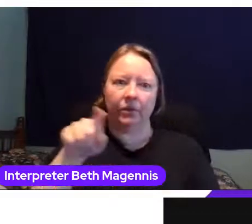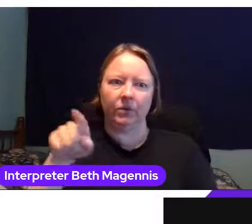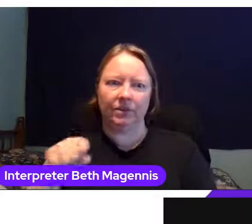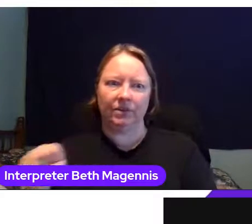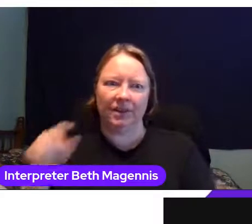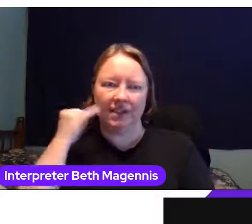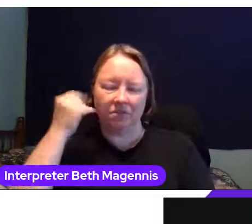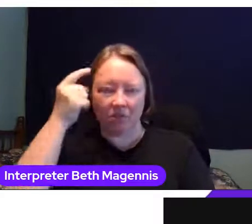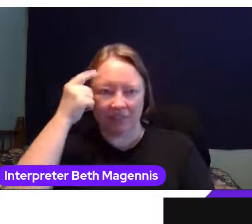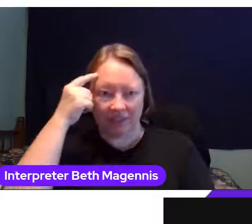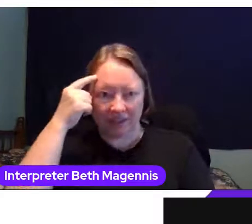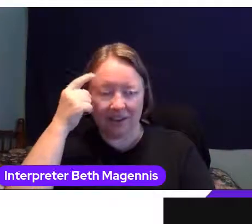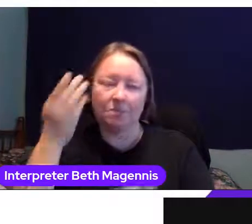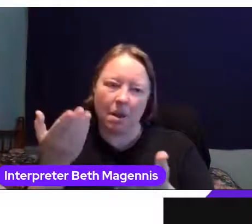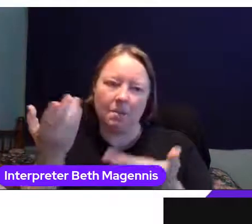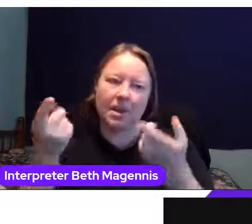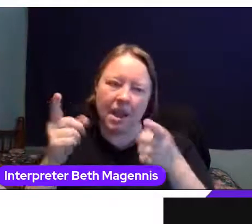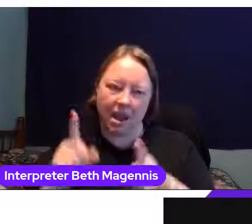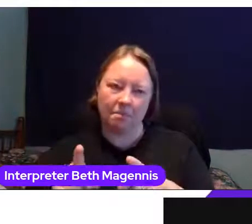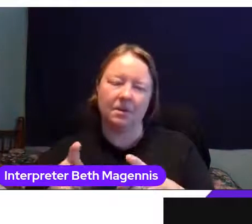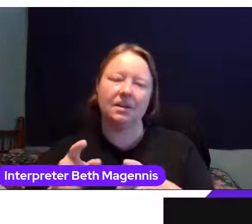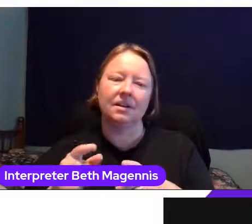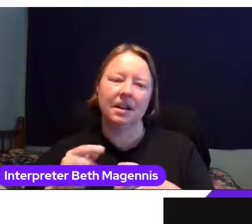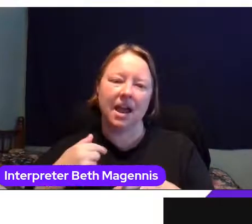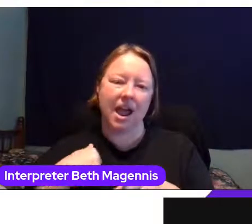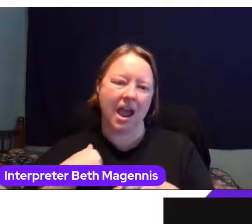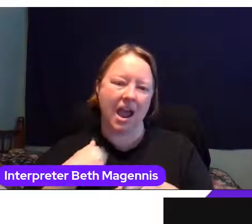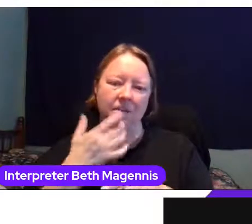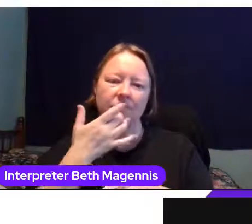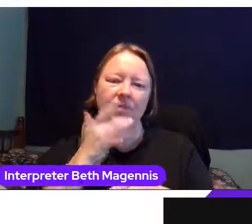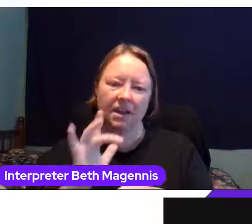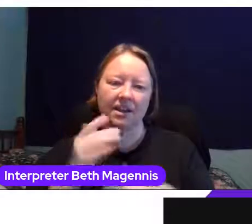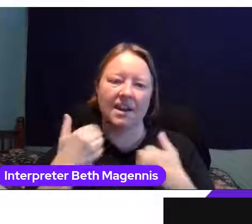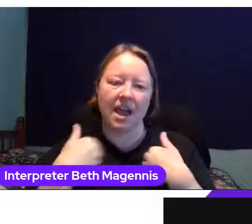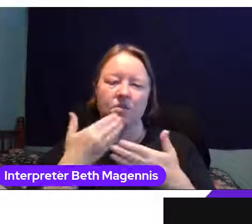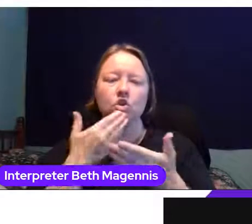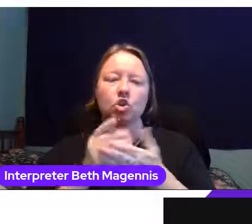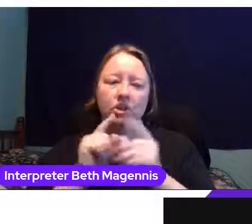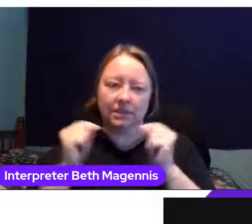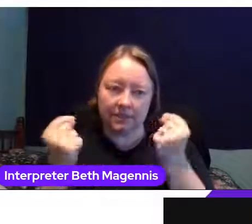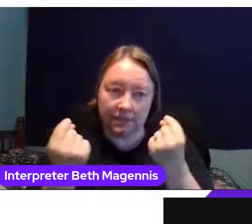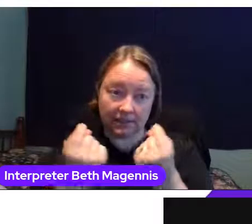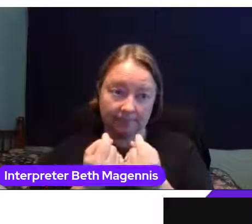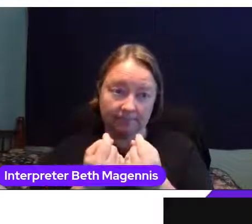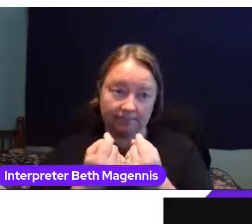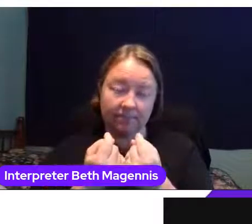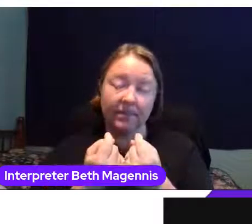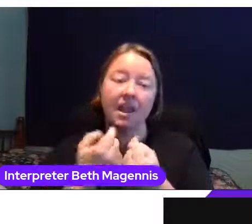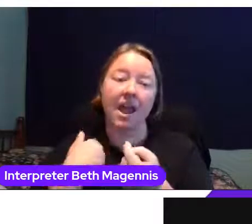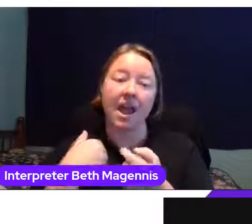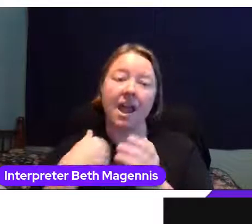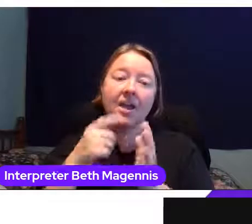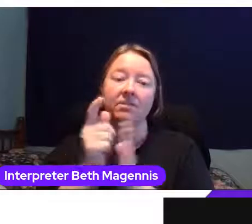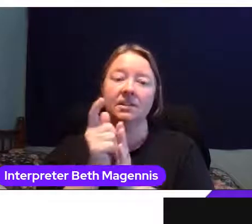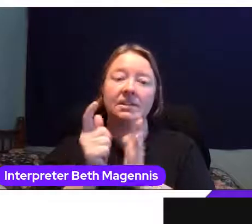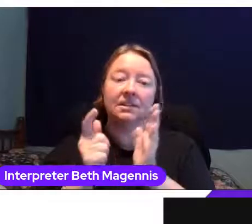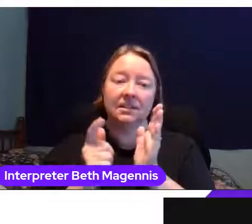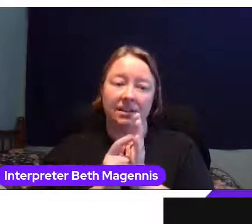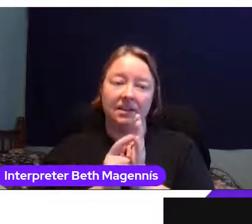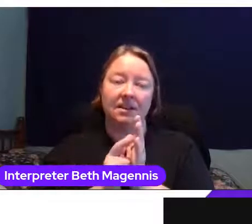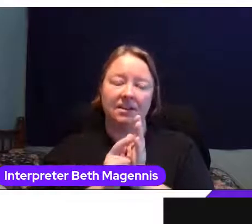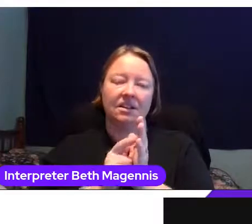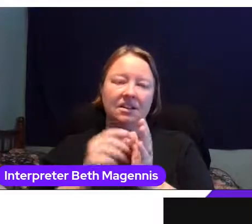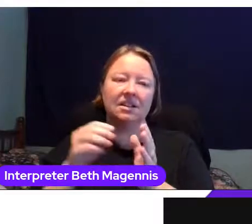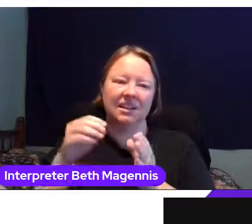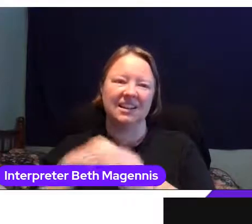probably happened. I think, you know, I am fortunate to have a really good team and, you know, I have legal in-house as well. So as soon